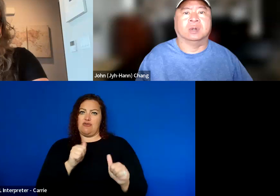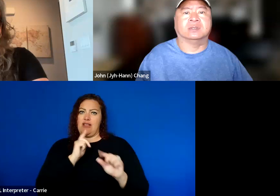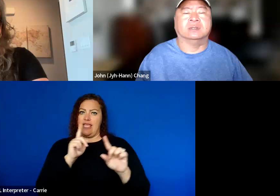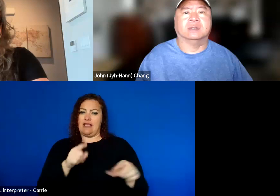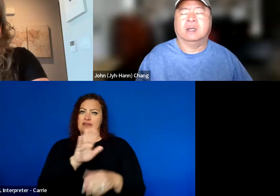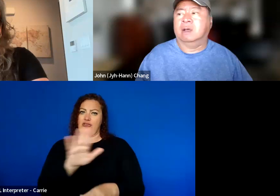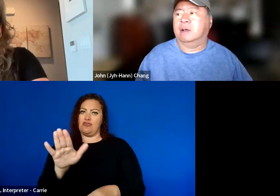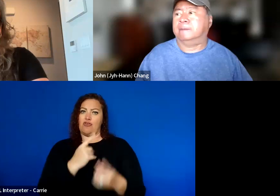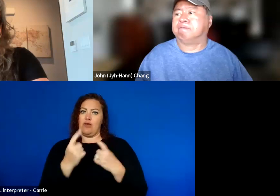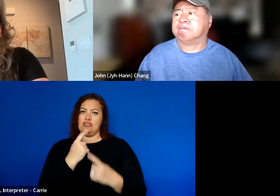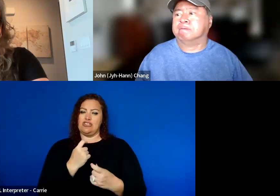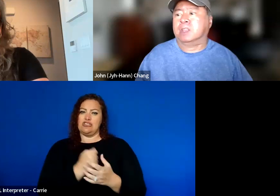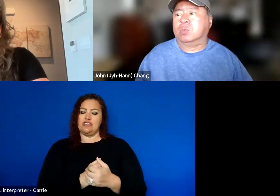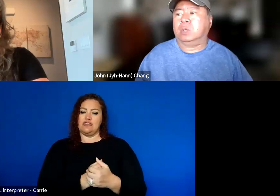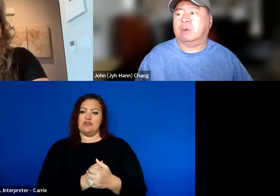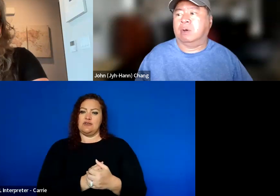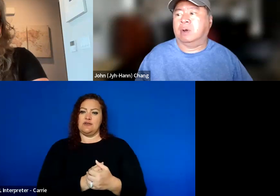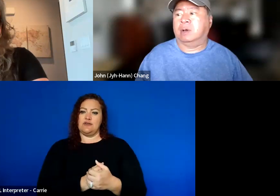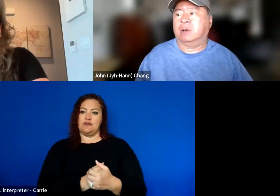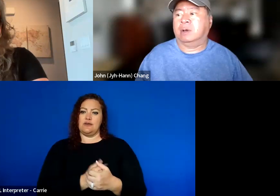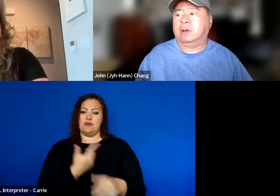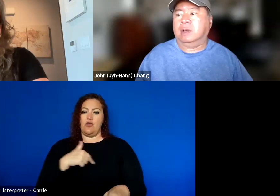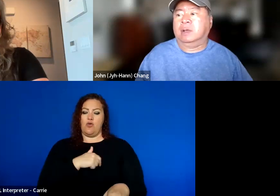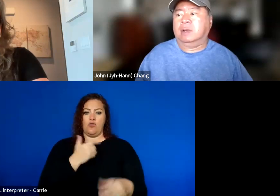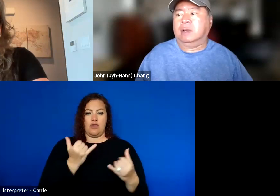of your questions. I'm